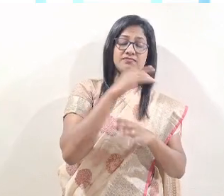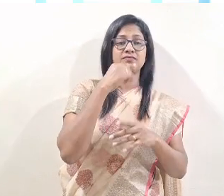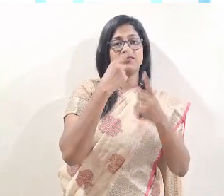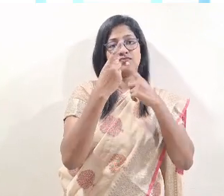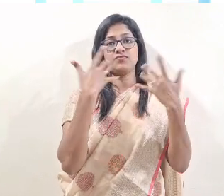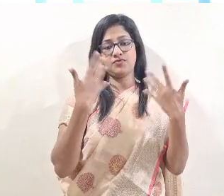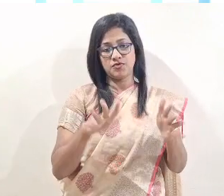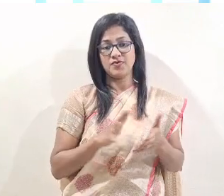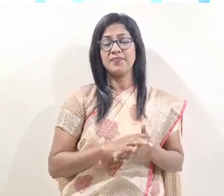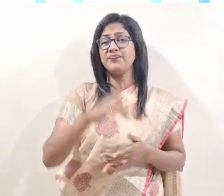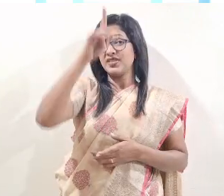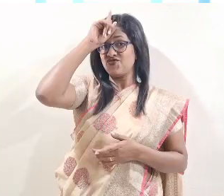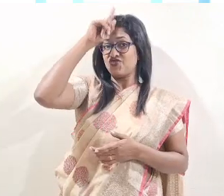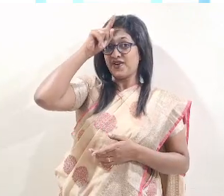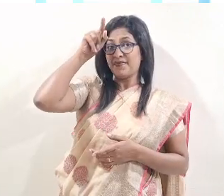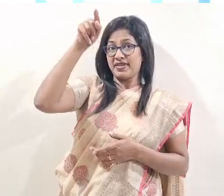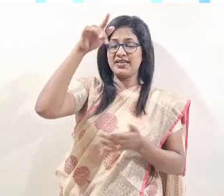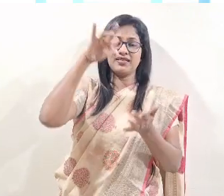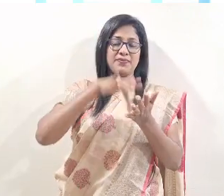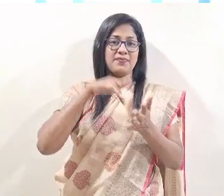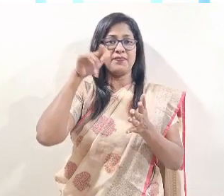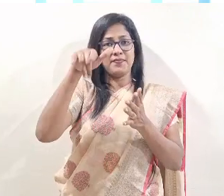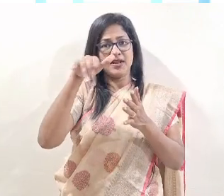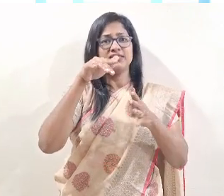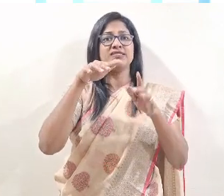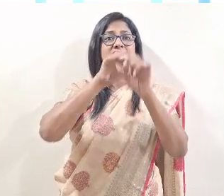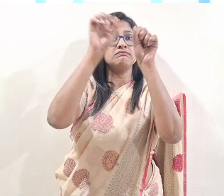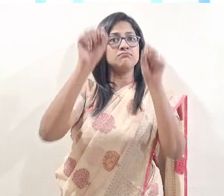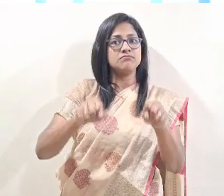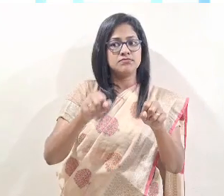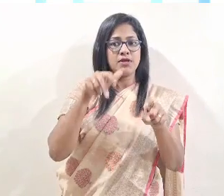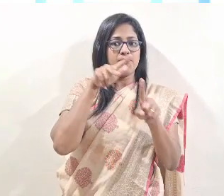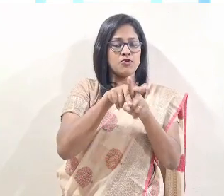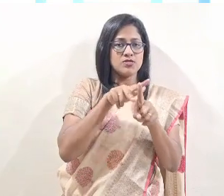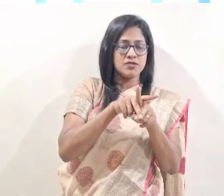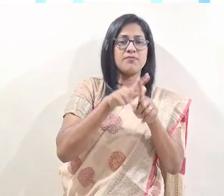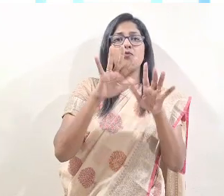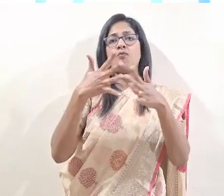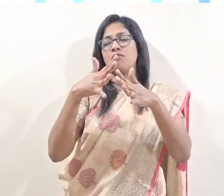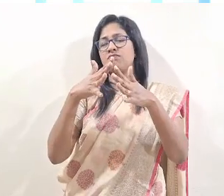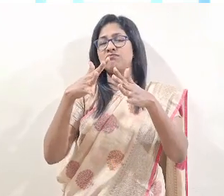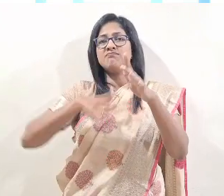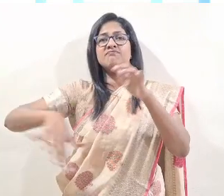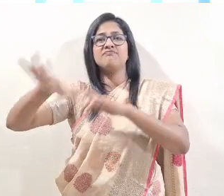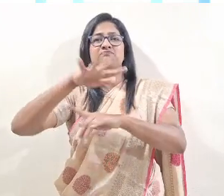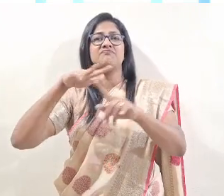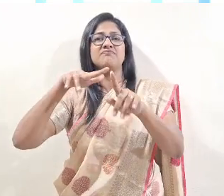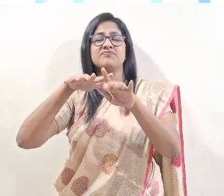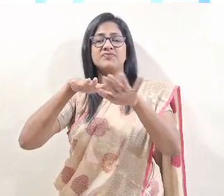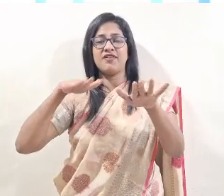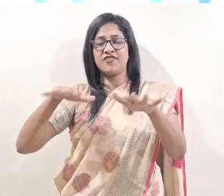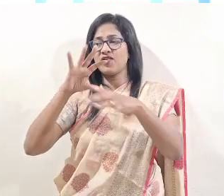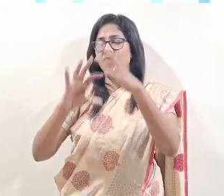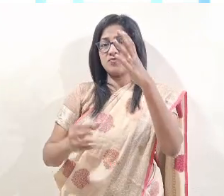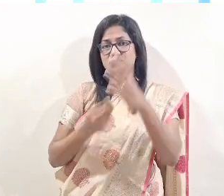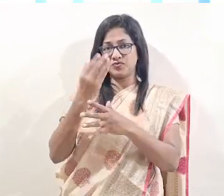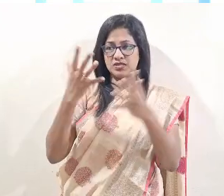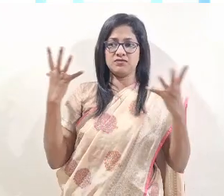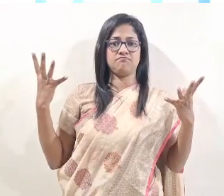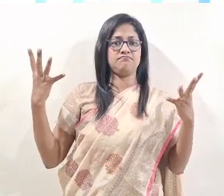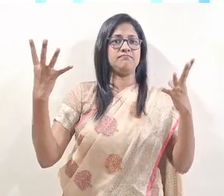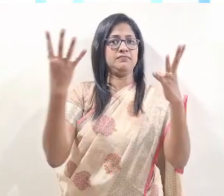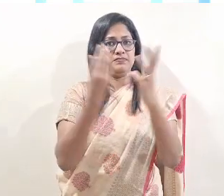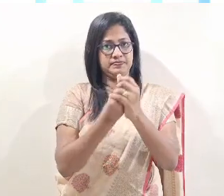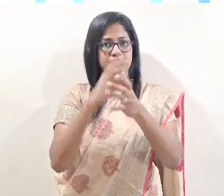Germany, actually, we have a system where municipal or regional traffic organizations form an association